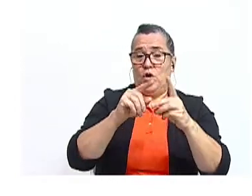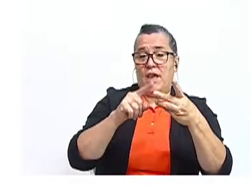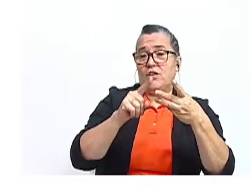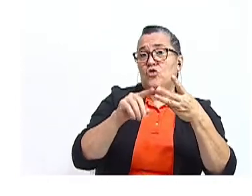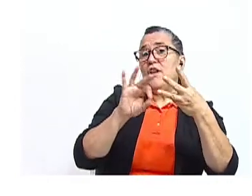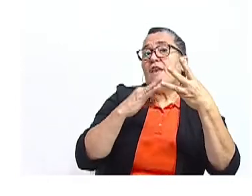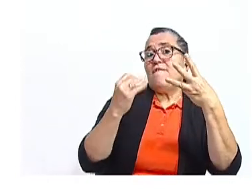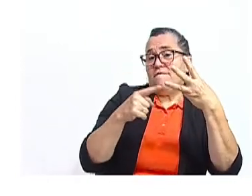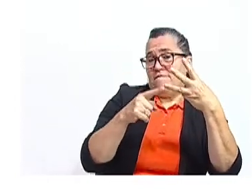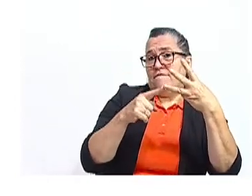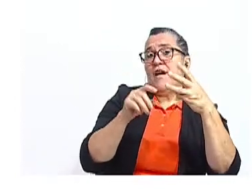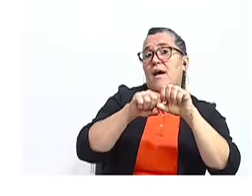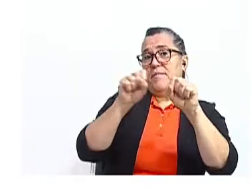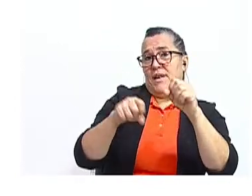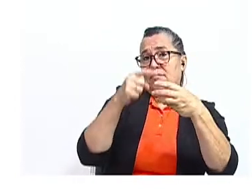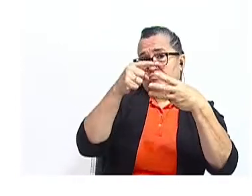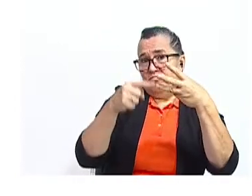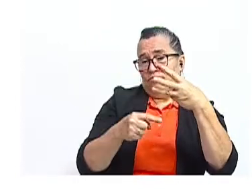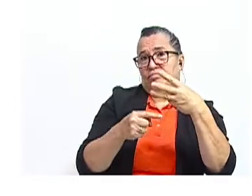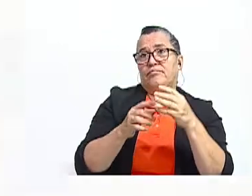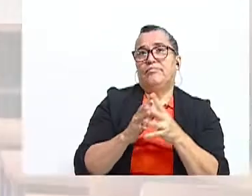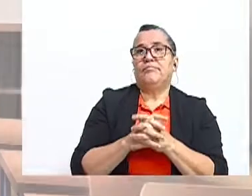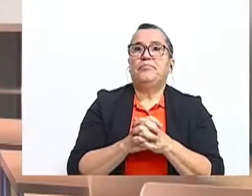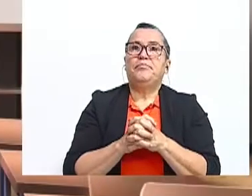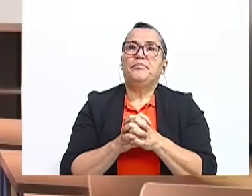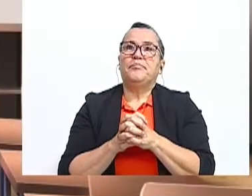family social systems.